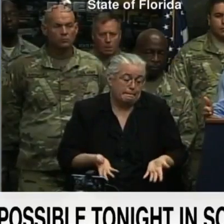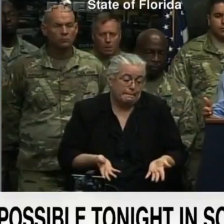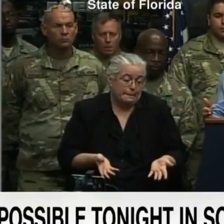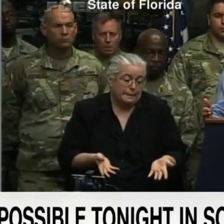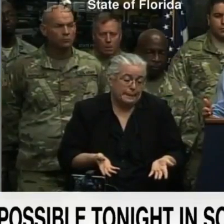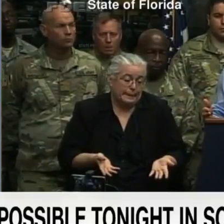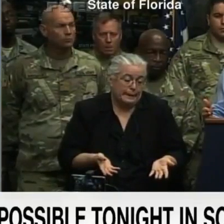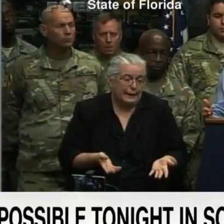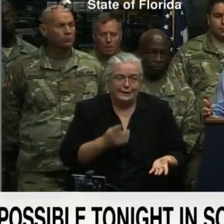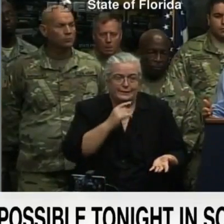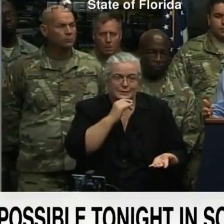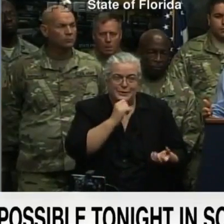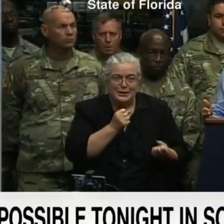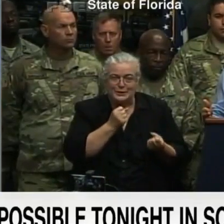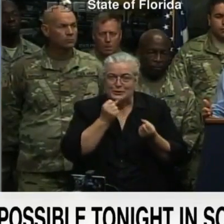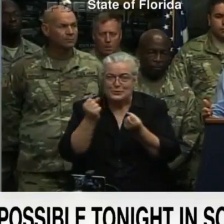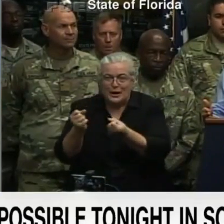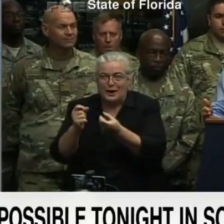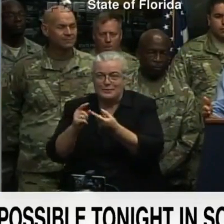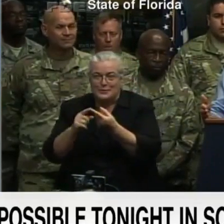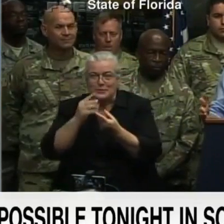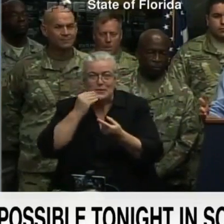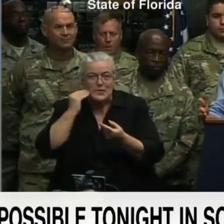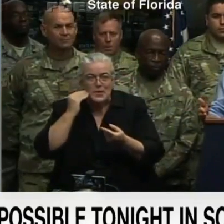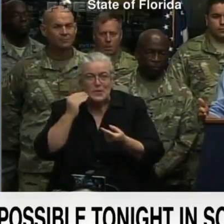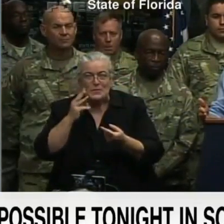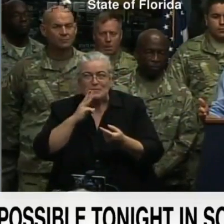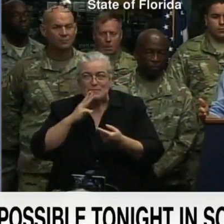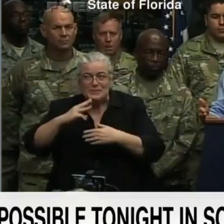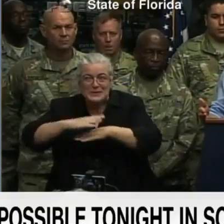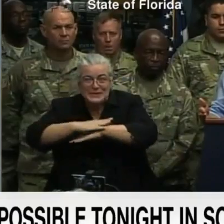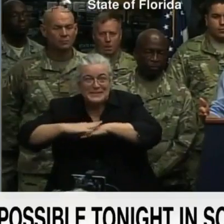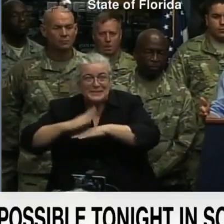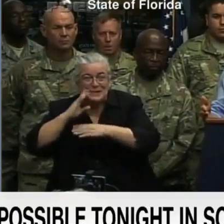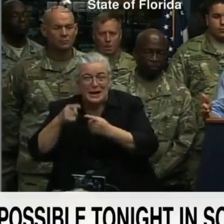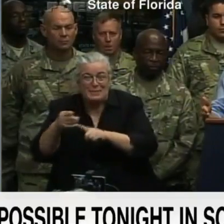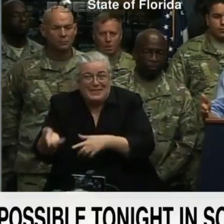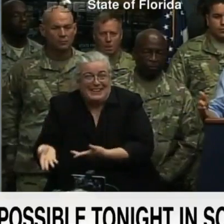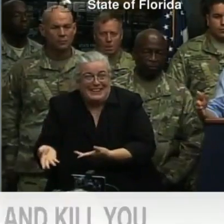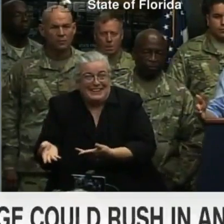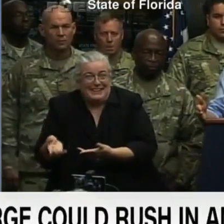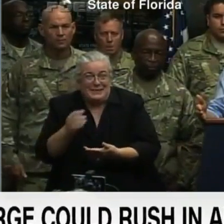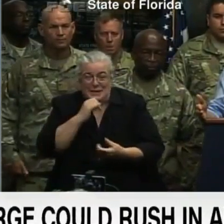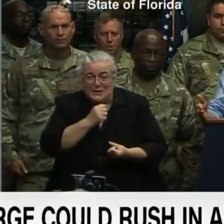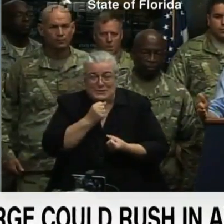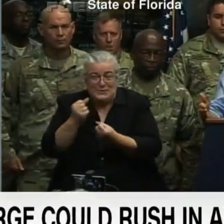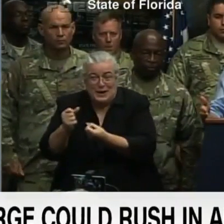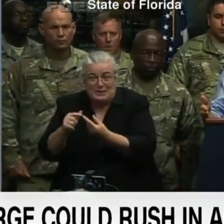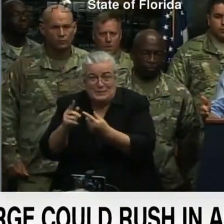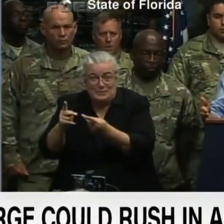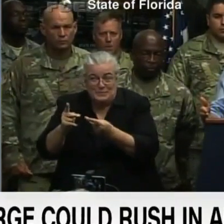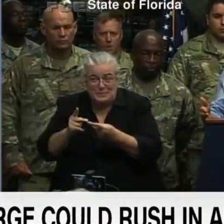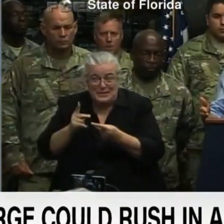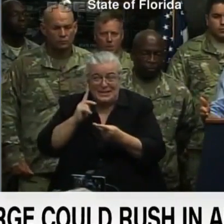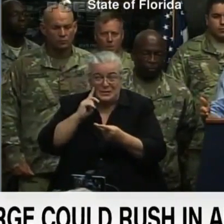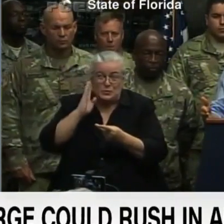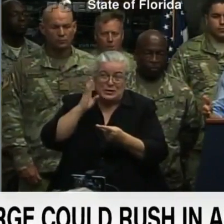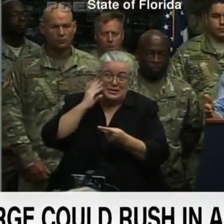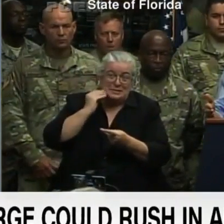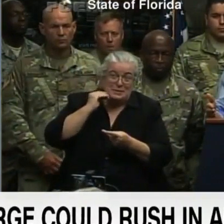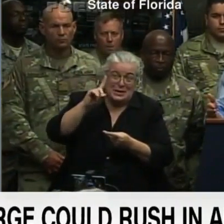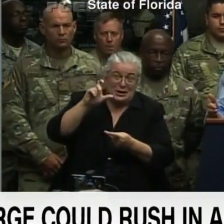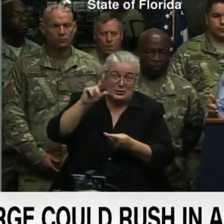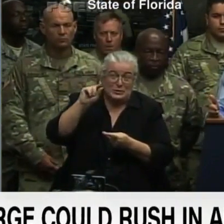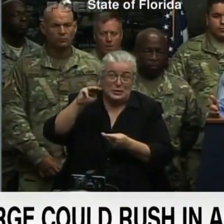not going to go drive back to storm surge, right? You shouldn't be driving back to 120, 150 mile an hour winds.